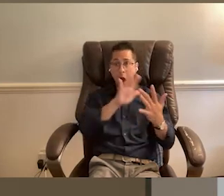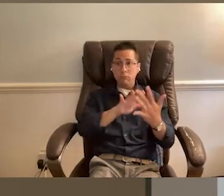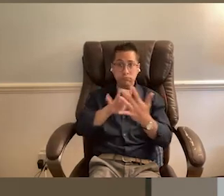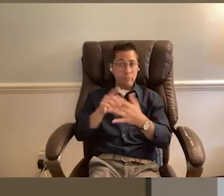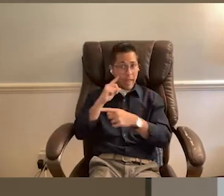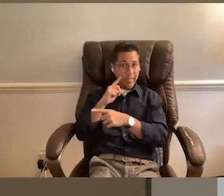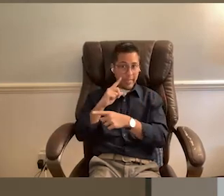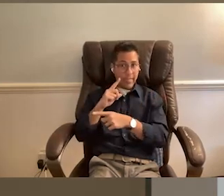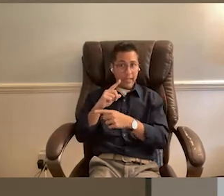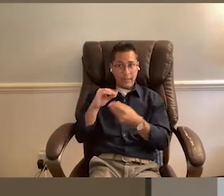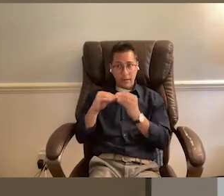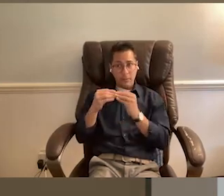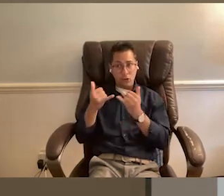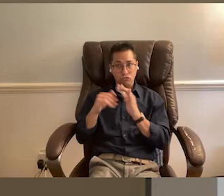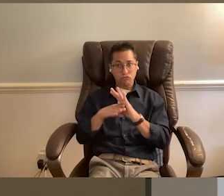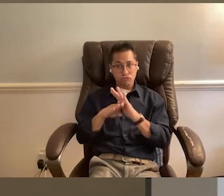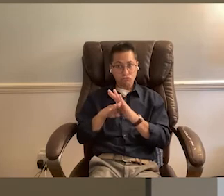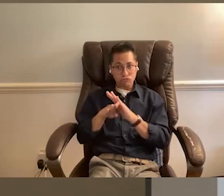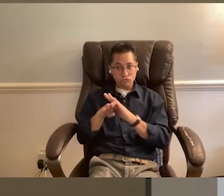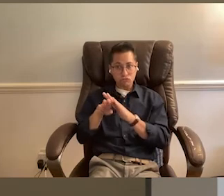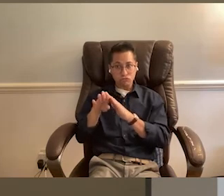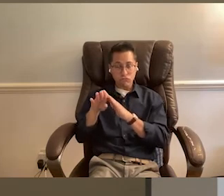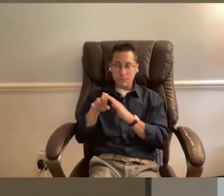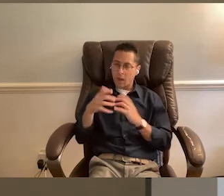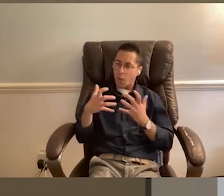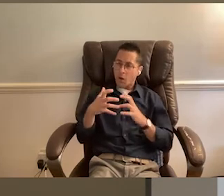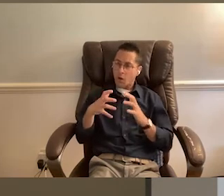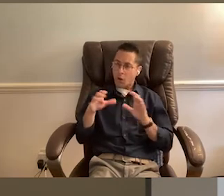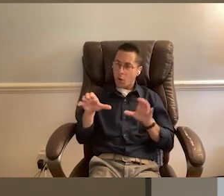Spring 2022, we have 28 students enrolled in our program.